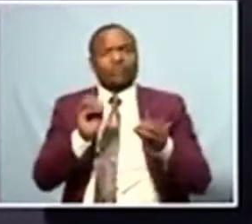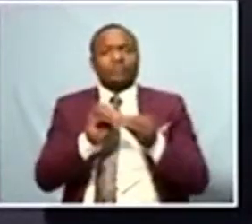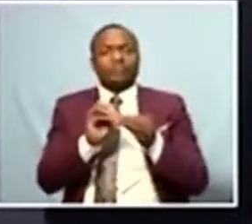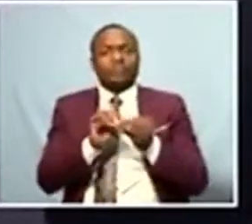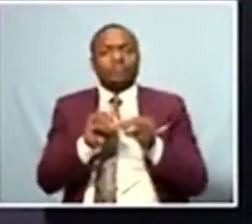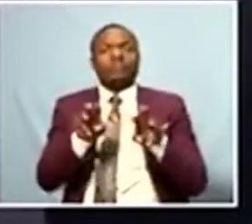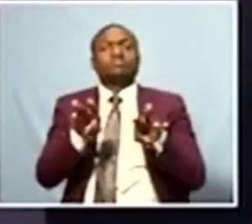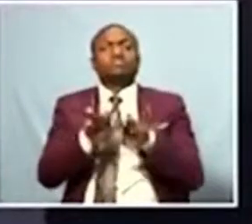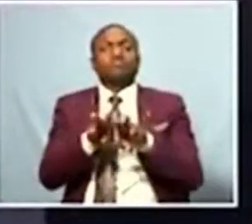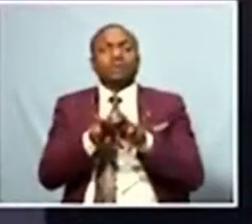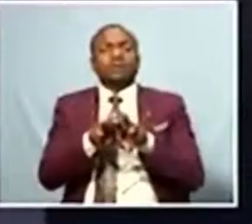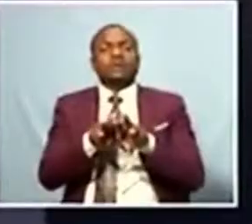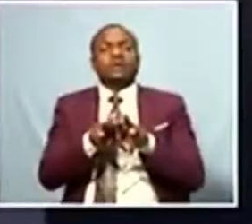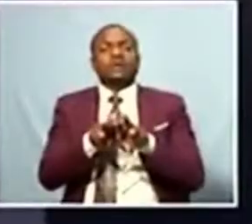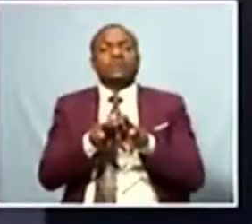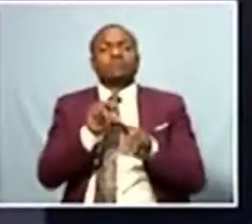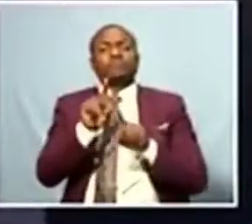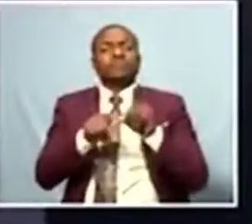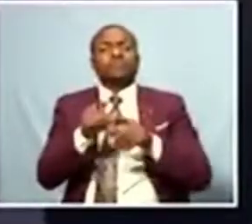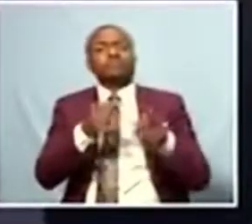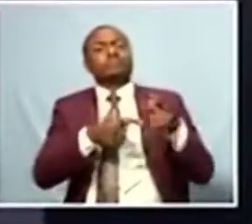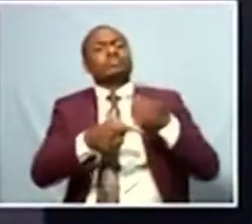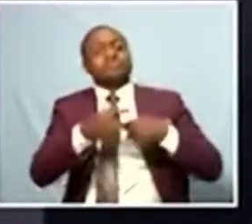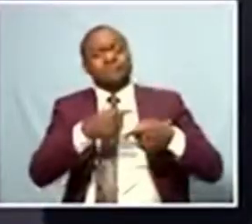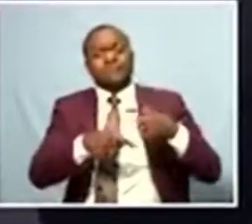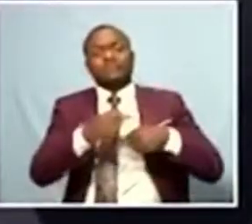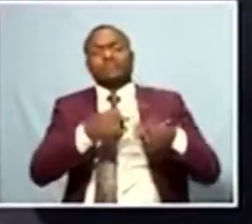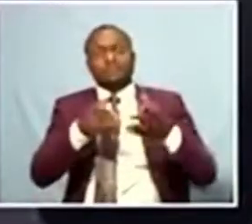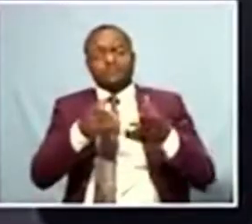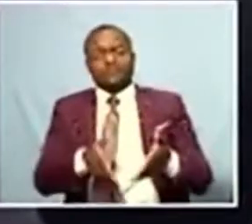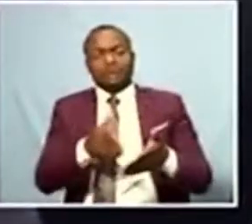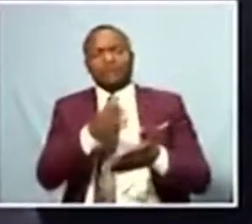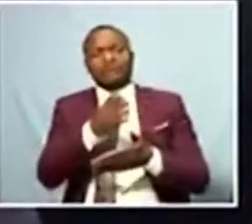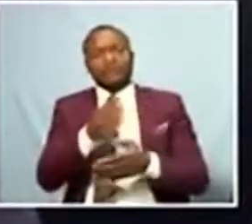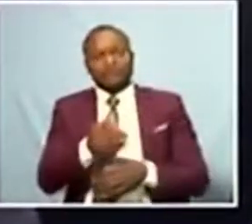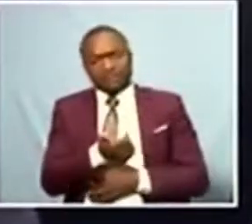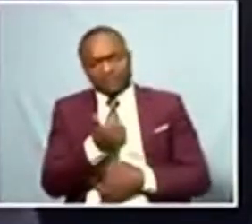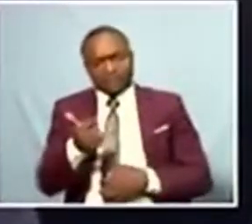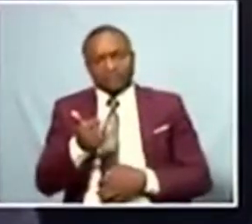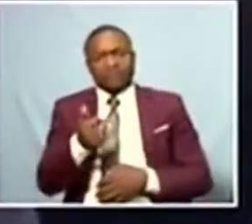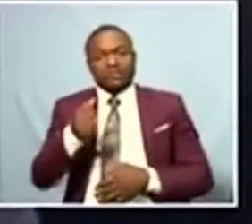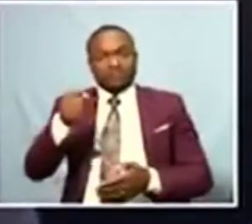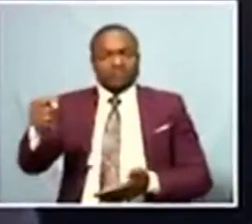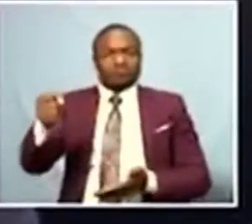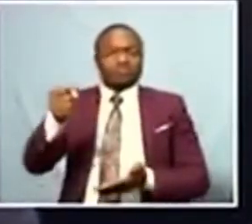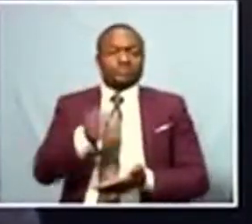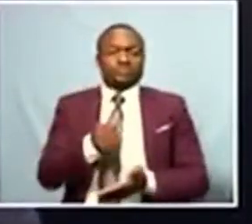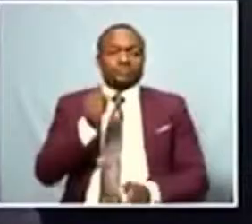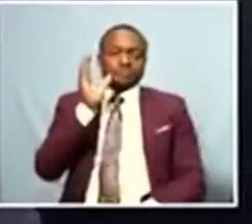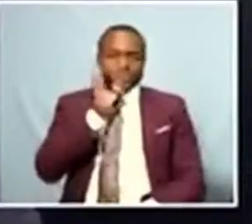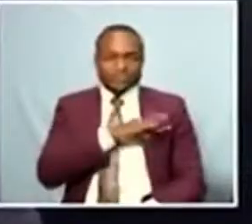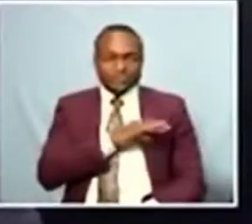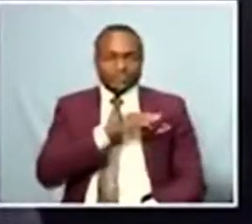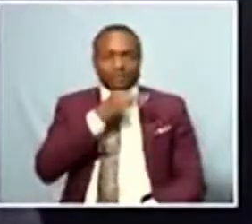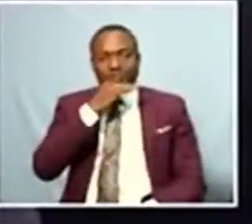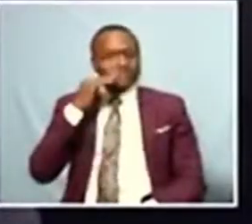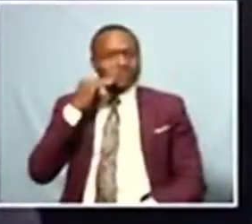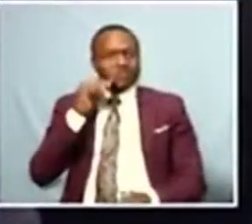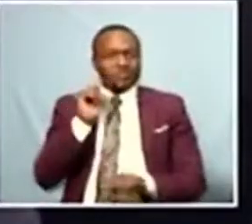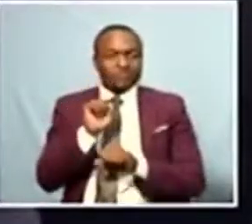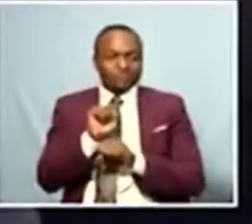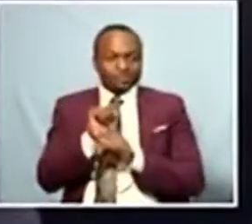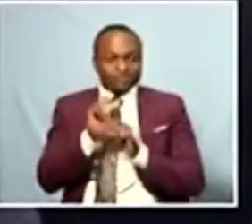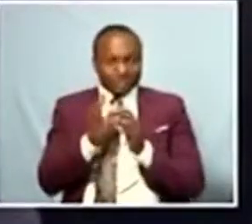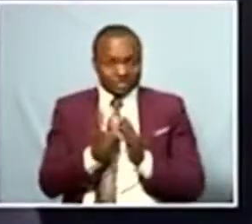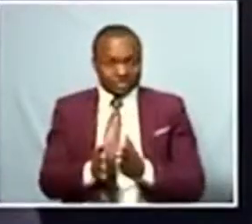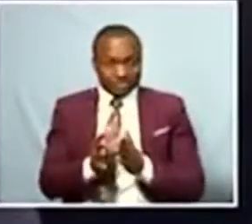here. A lot of them coming, others they are getting, they are being employed as farm workers,